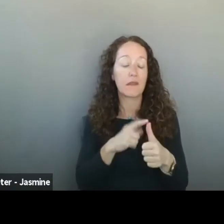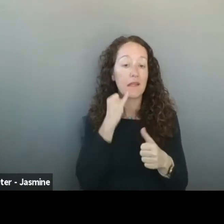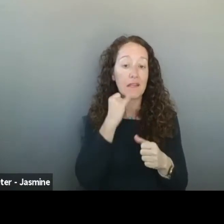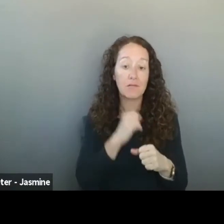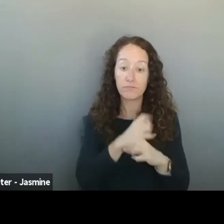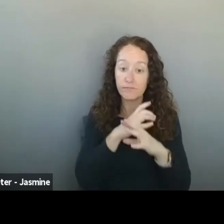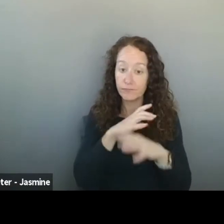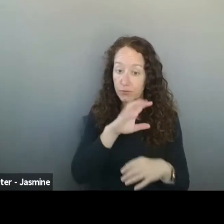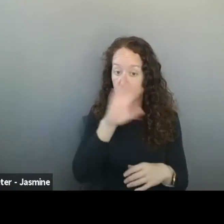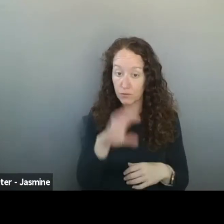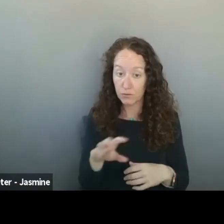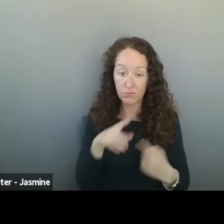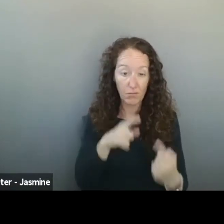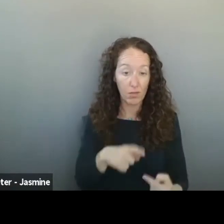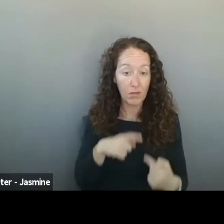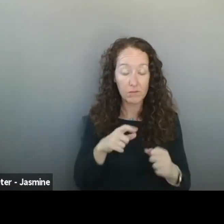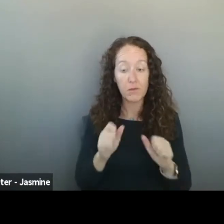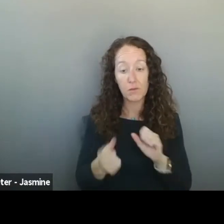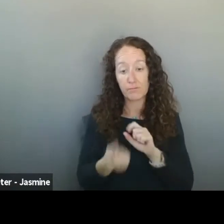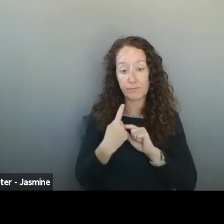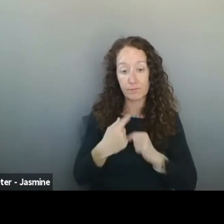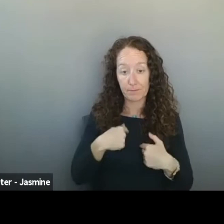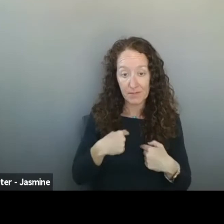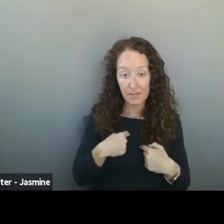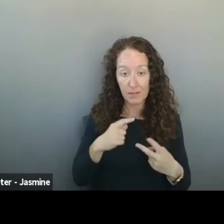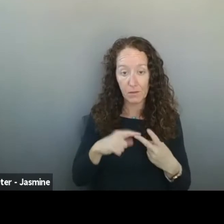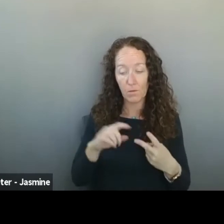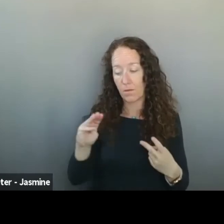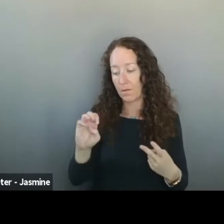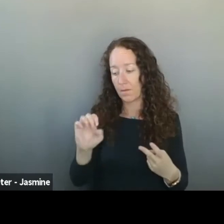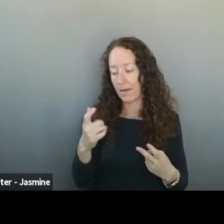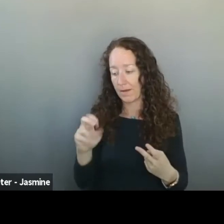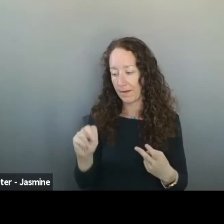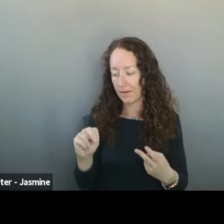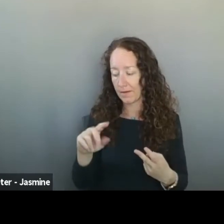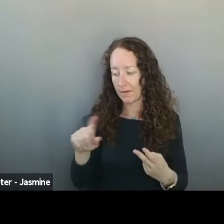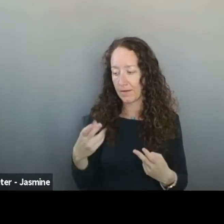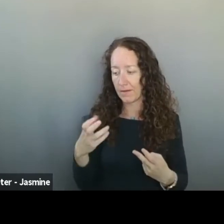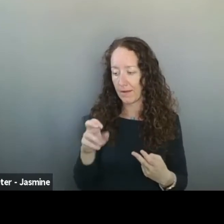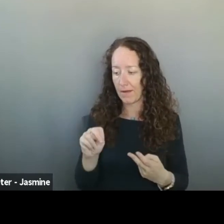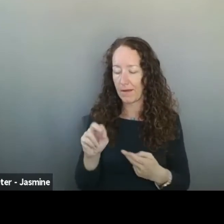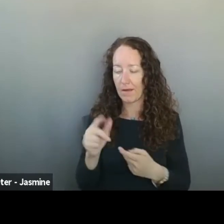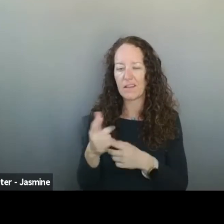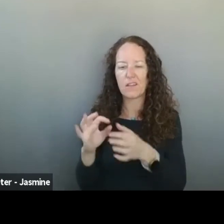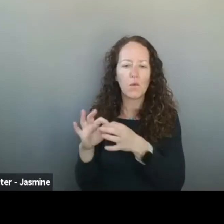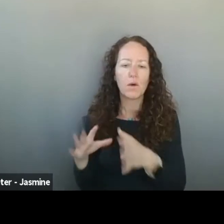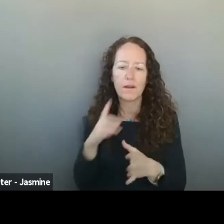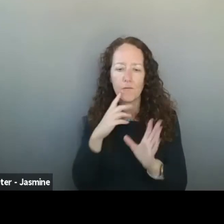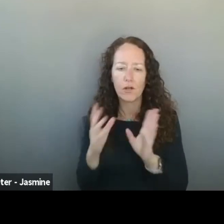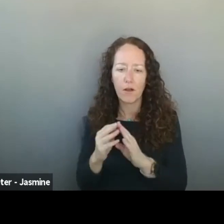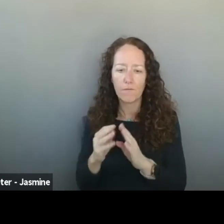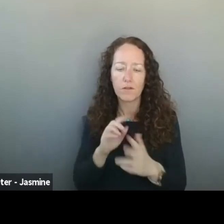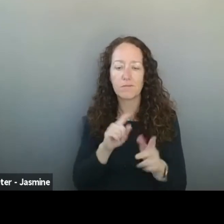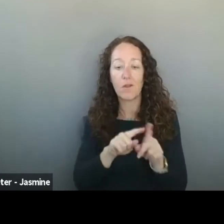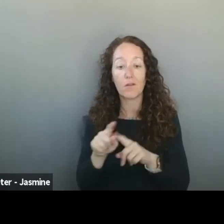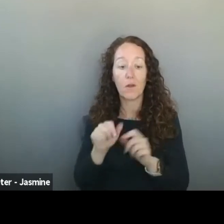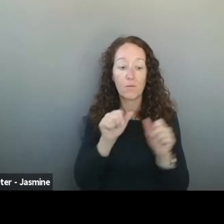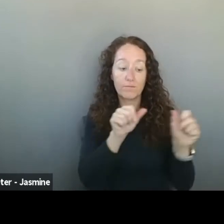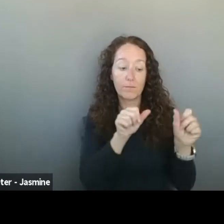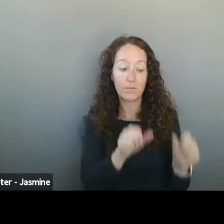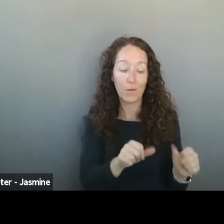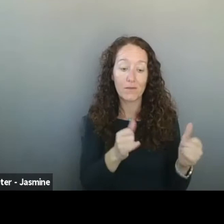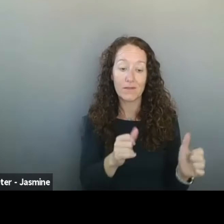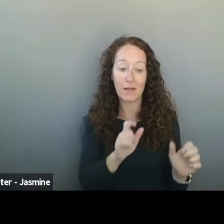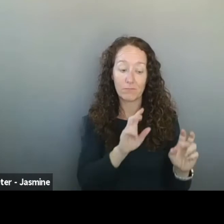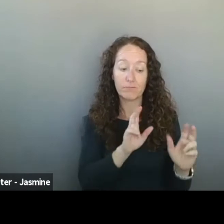me or our conference coordinator, Megan Zhang, a private message. You can also refer to our Zoom one sheet, which will be pasted in the chat right